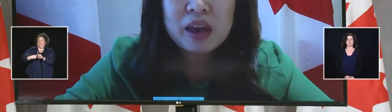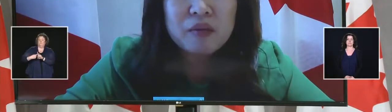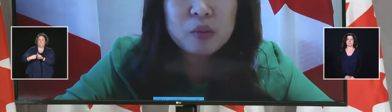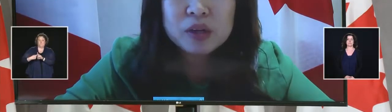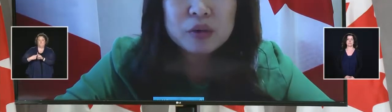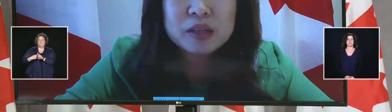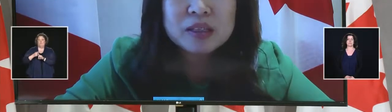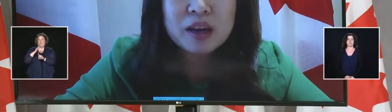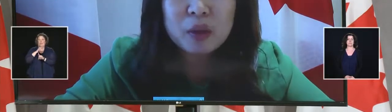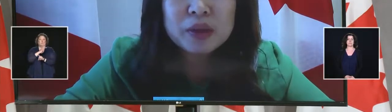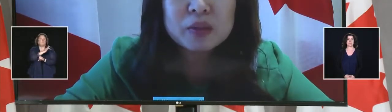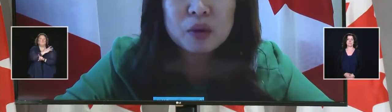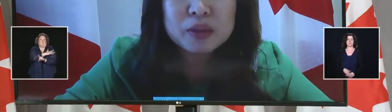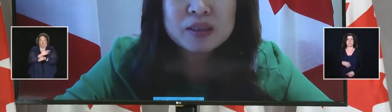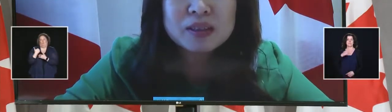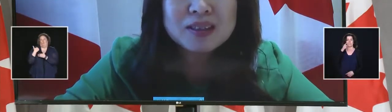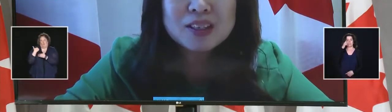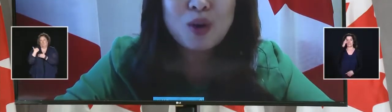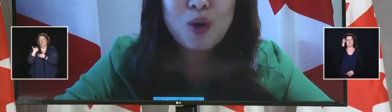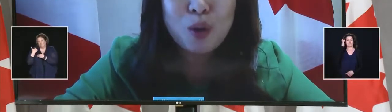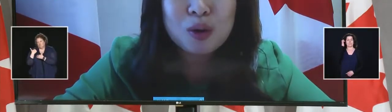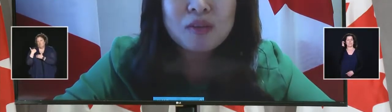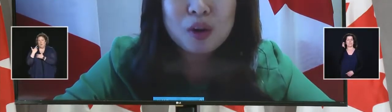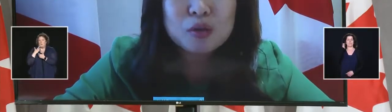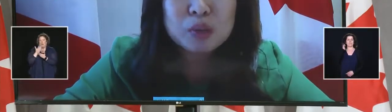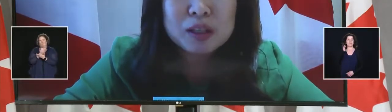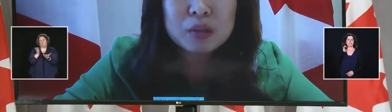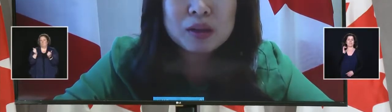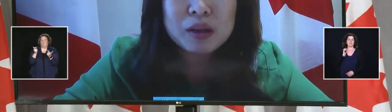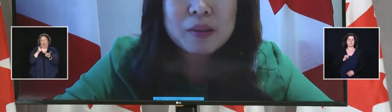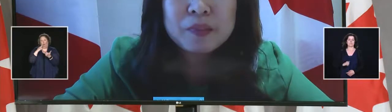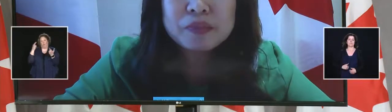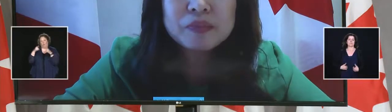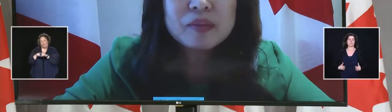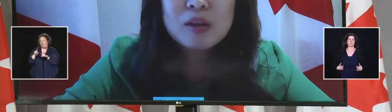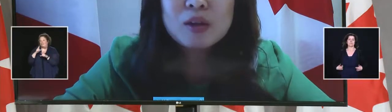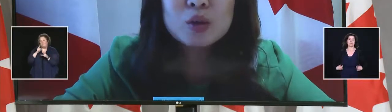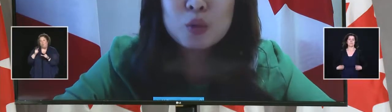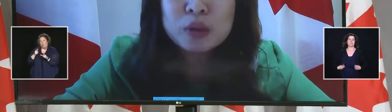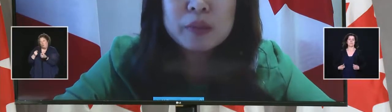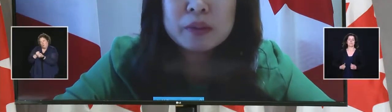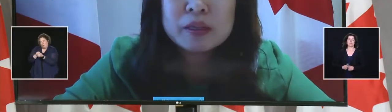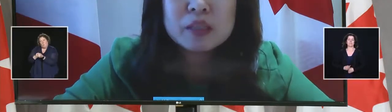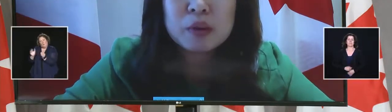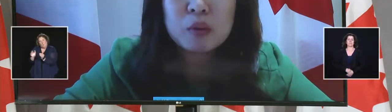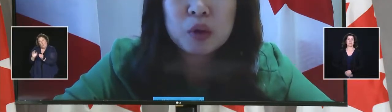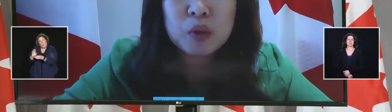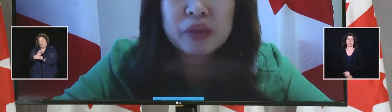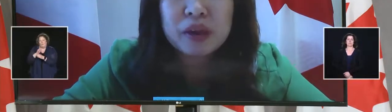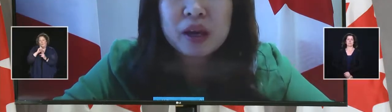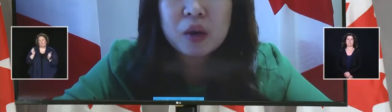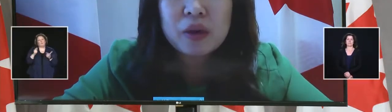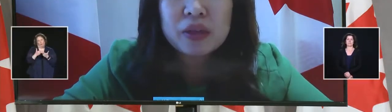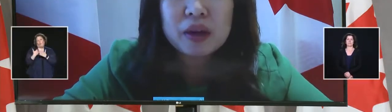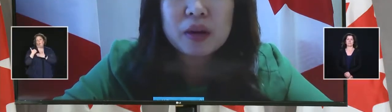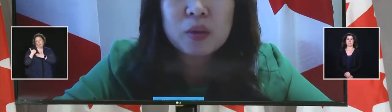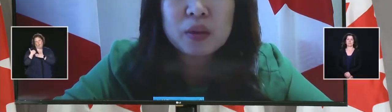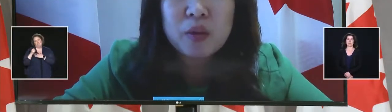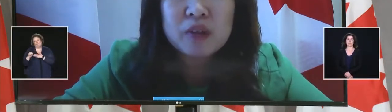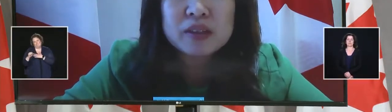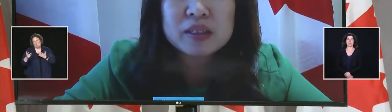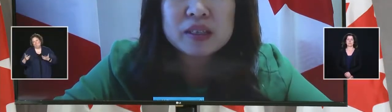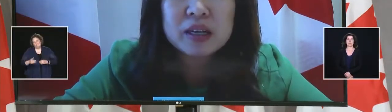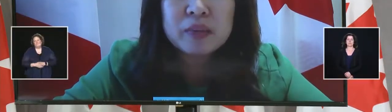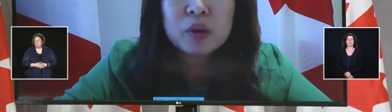I think everyone agrees that helping small businesses is all of our responsibility. So really pleased to be able to work with